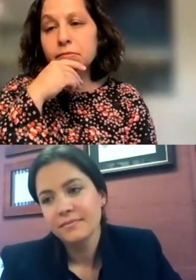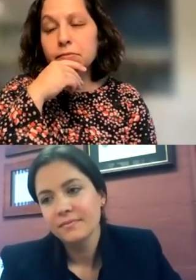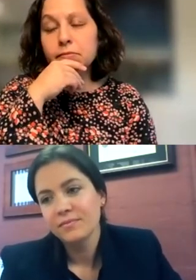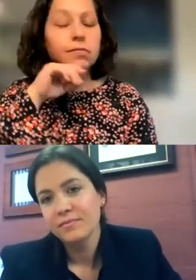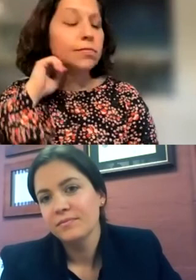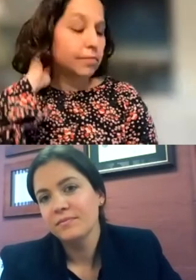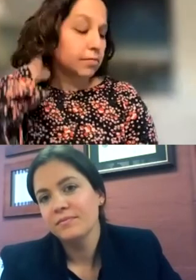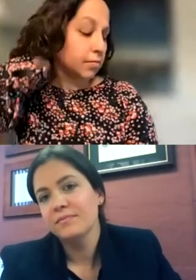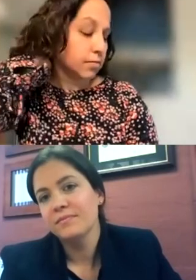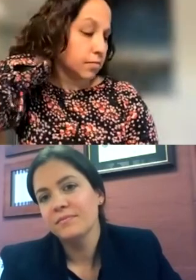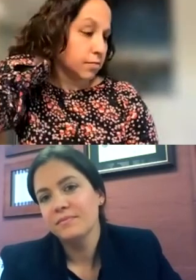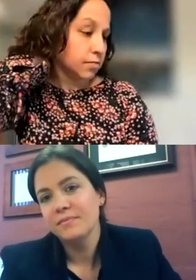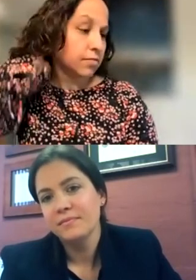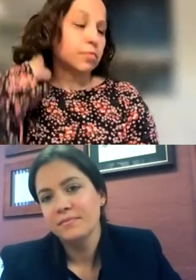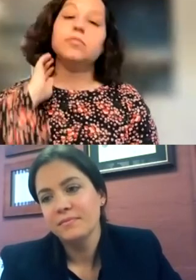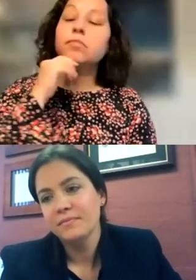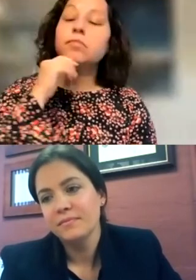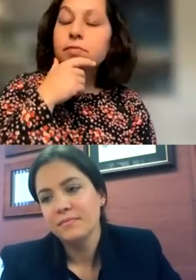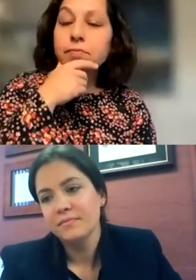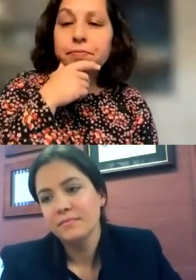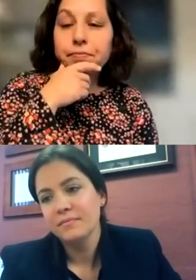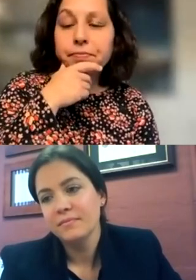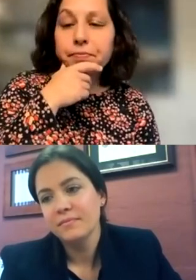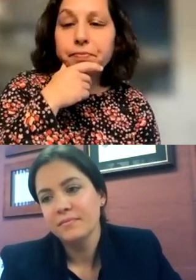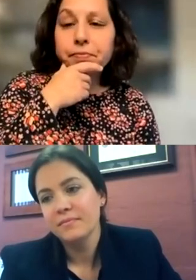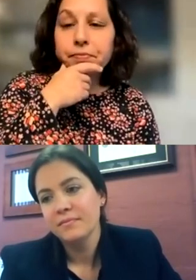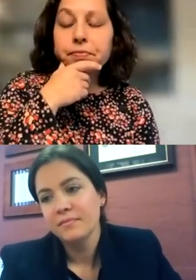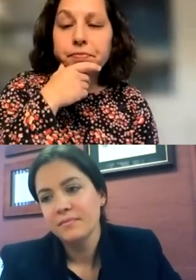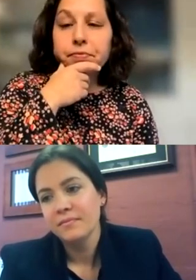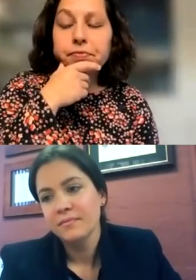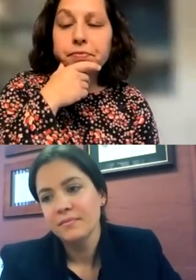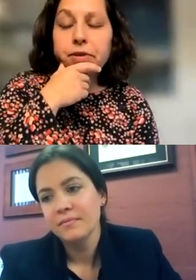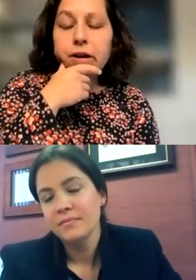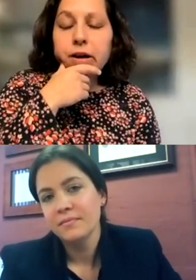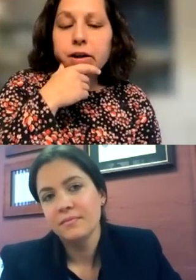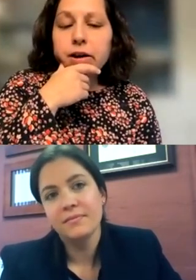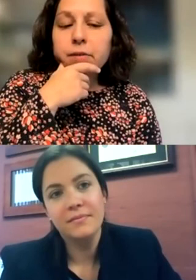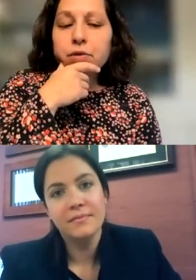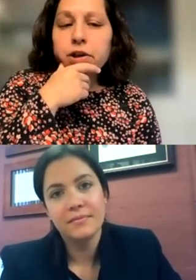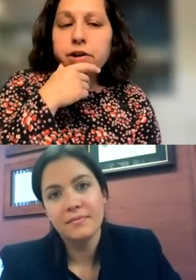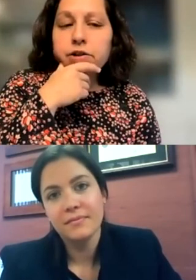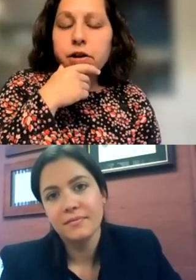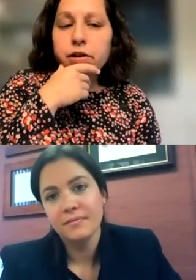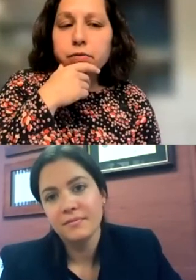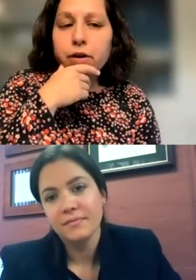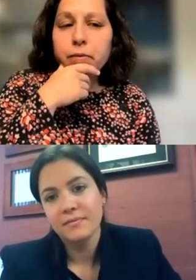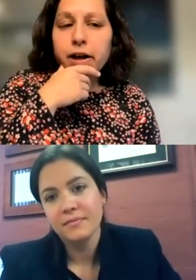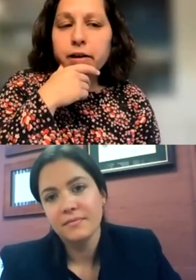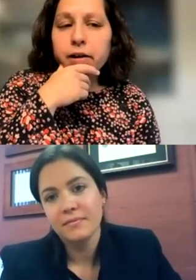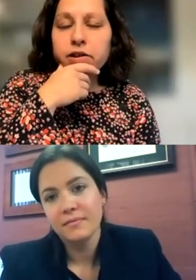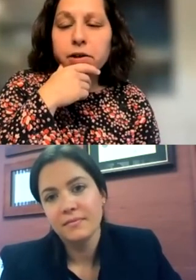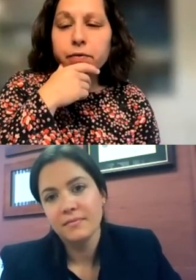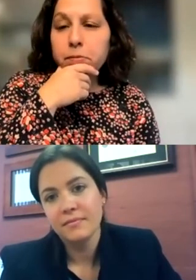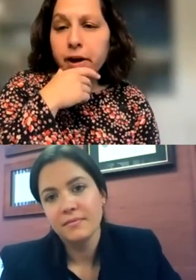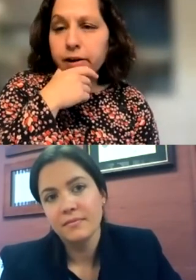and faculty, get back in touch with why they went to medical school in the first place. I'm really struck as well by